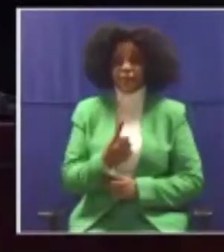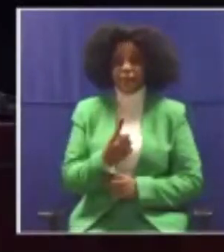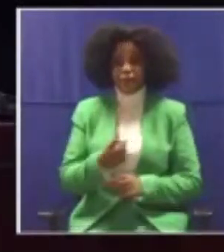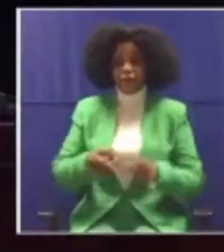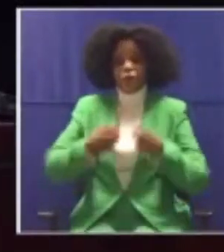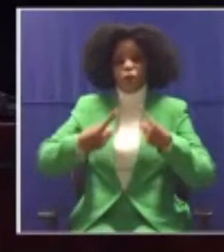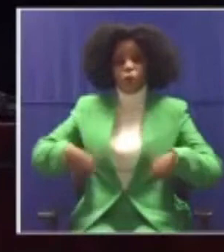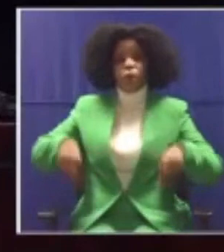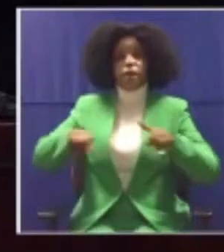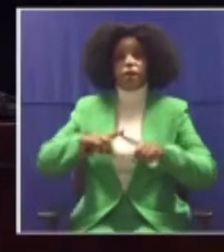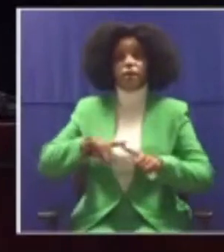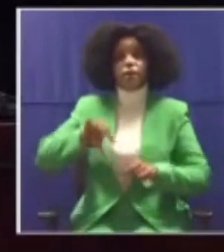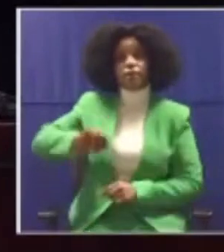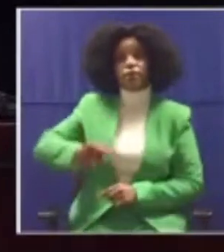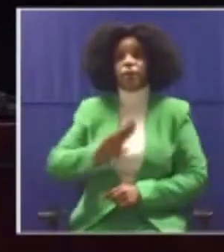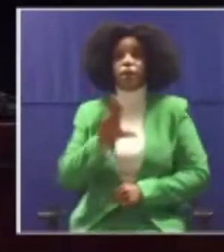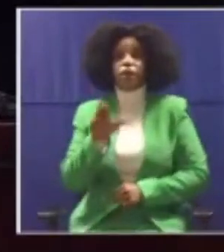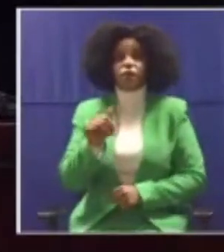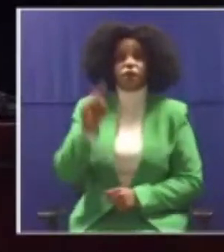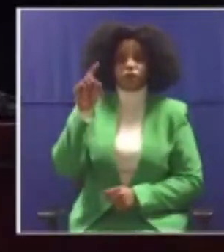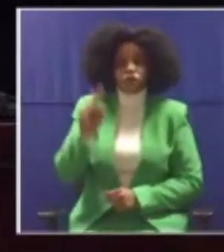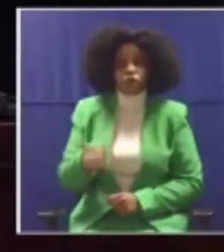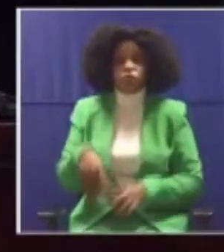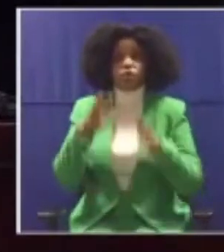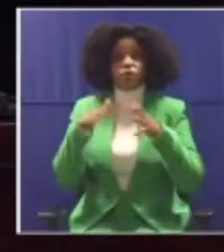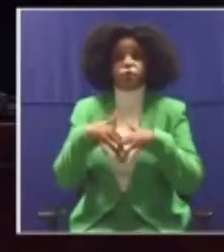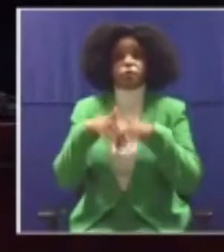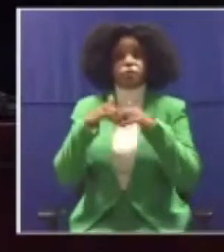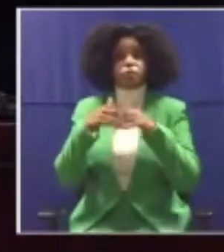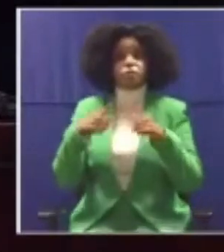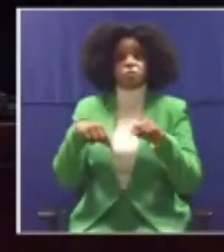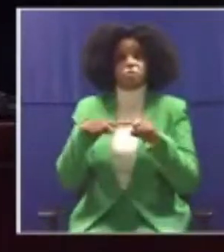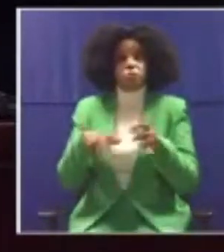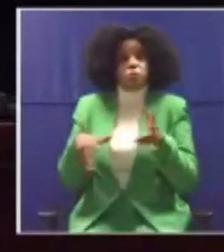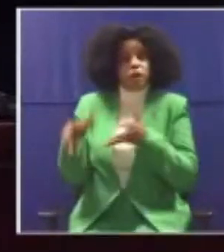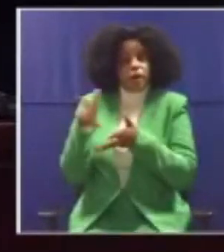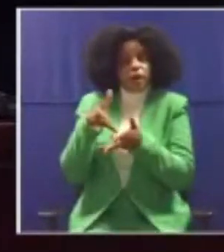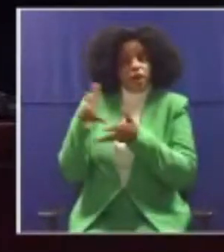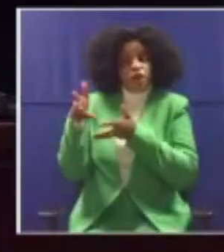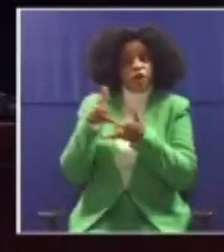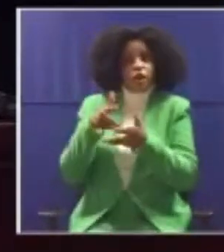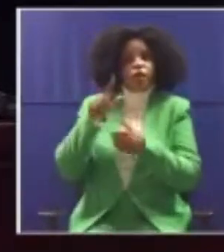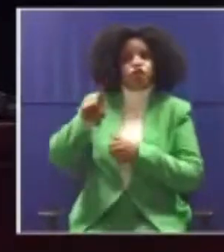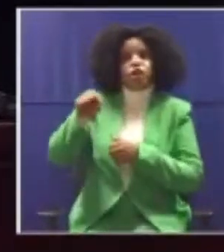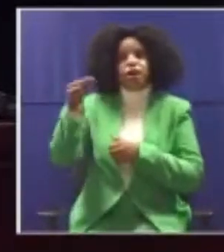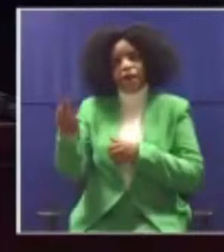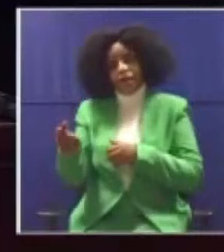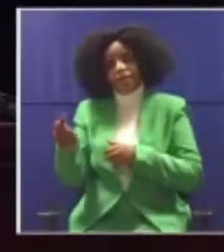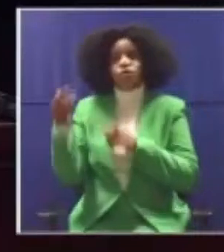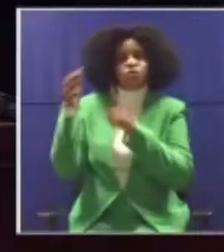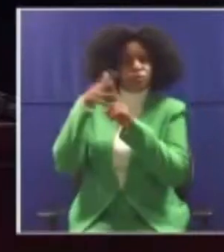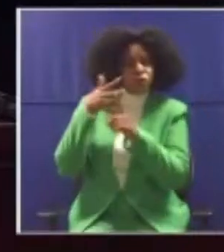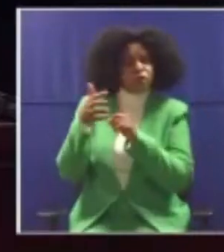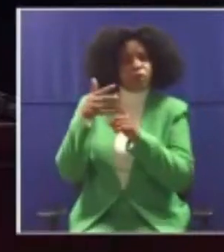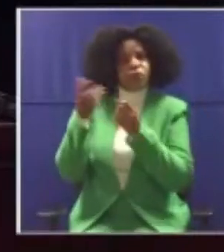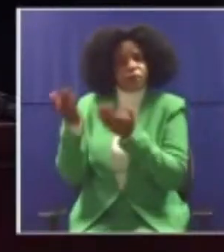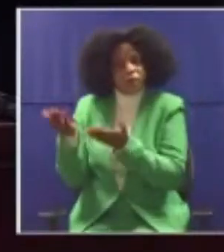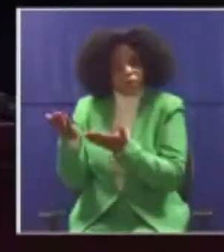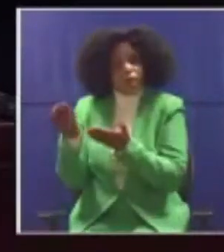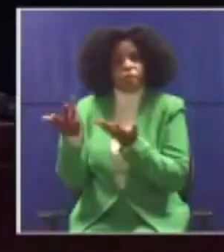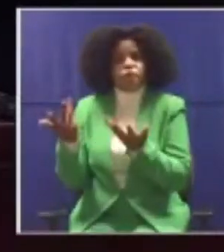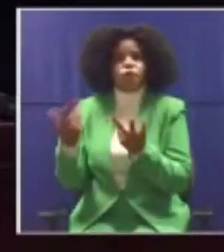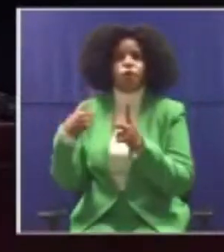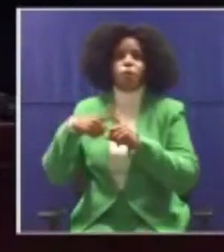our positive values and engage others with a view to persuading them on our positive